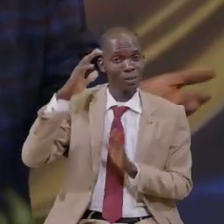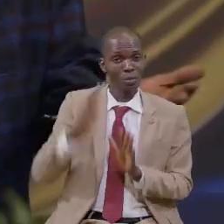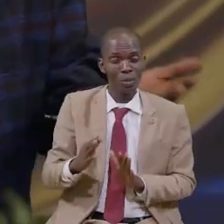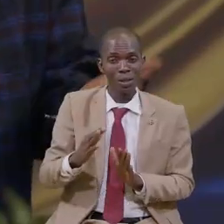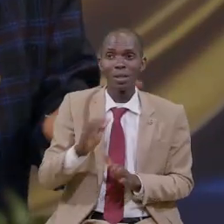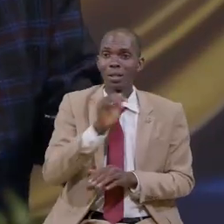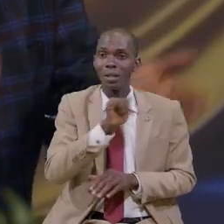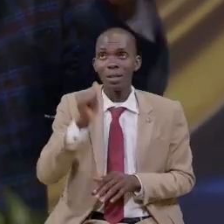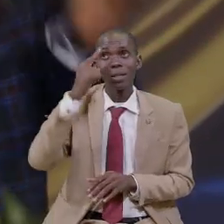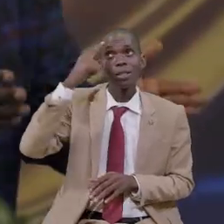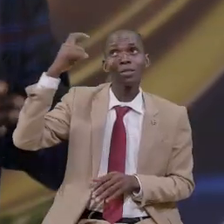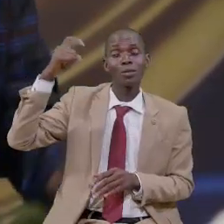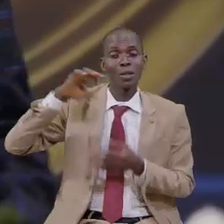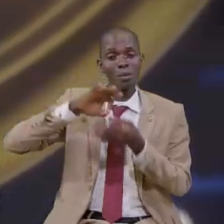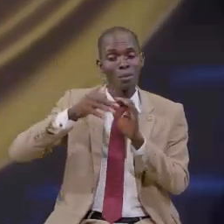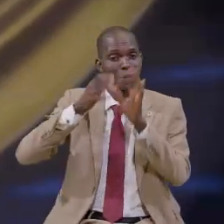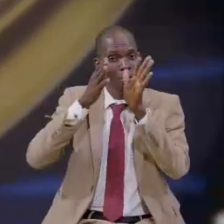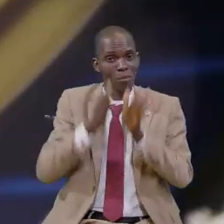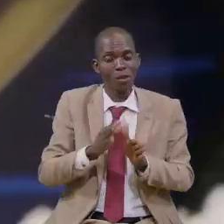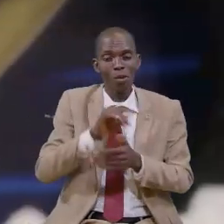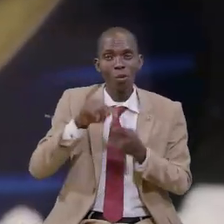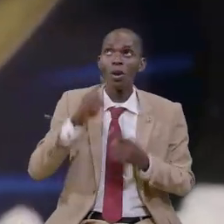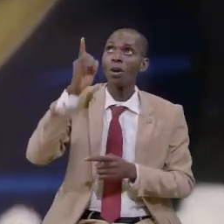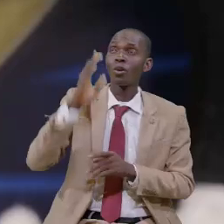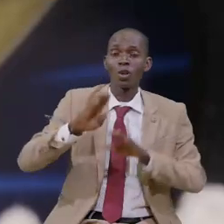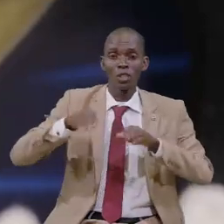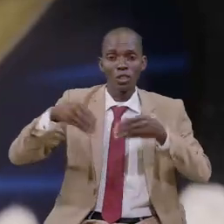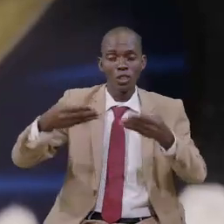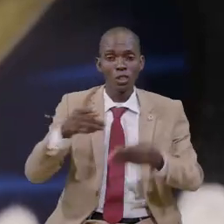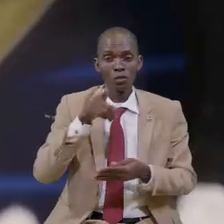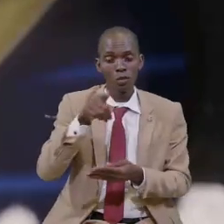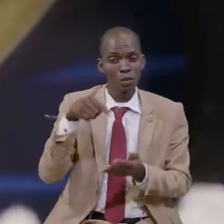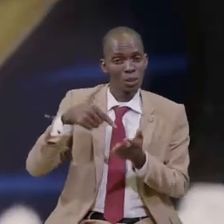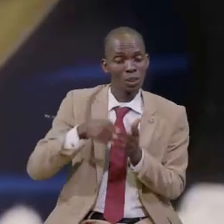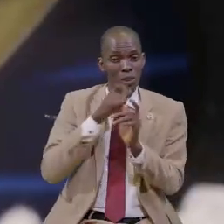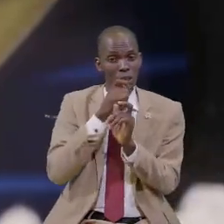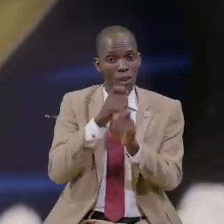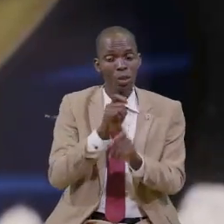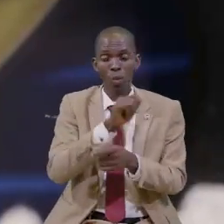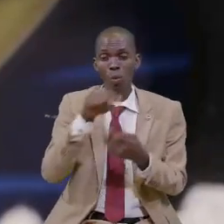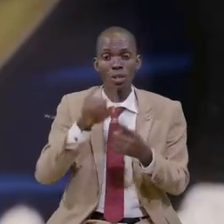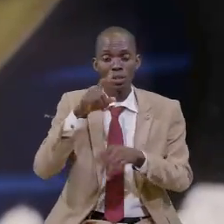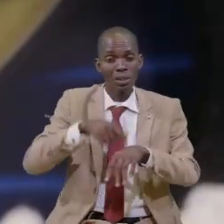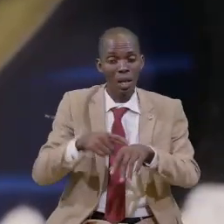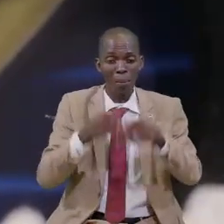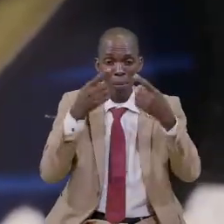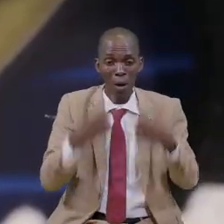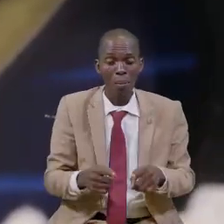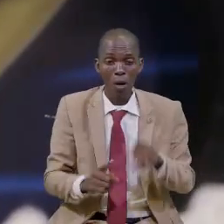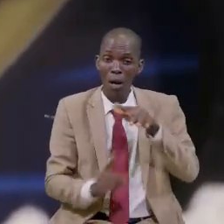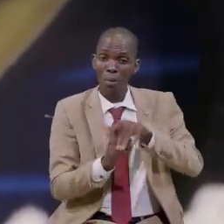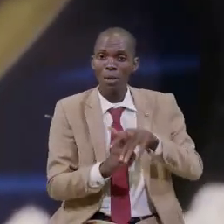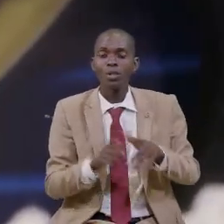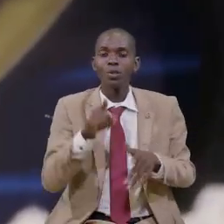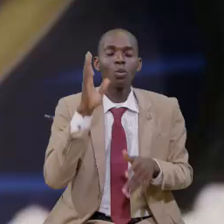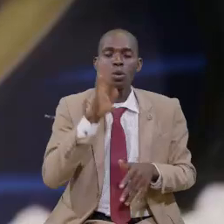when God has given you this, when your time comes, you'll be the only person in the community to be able to